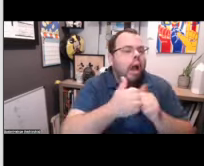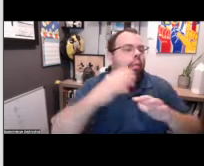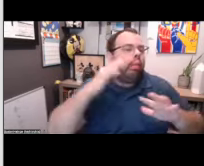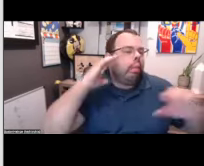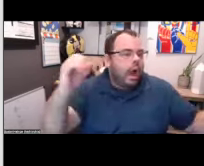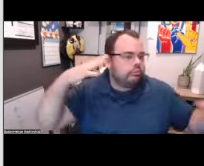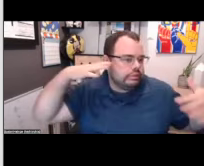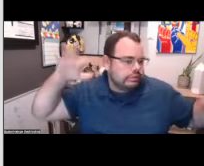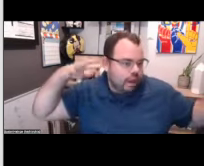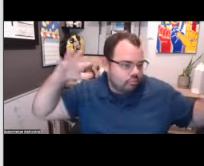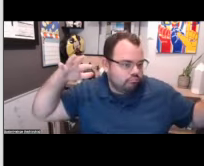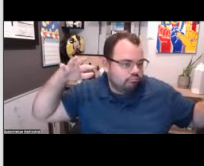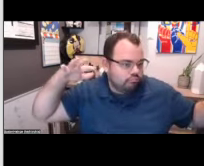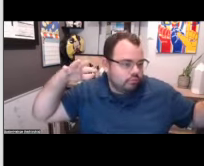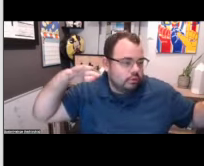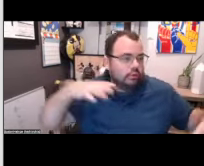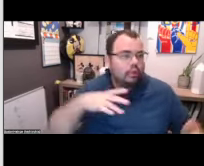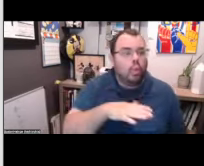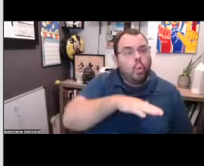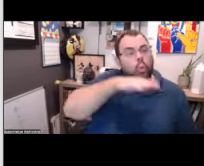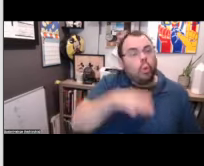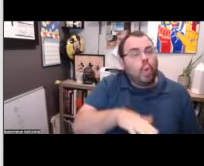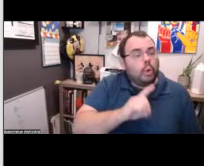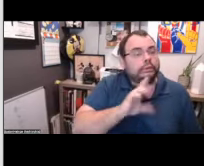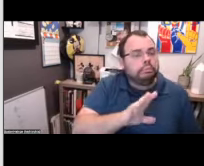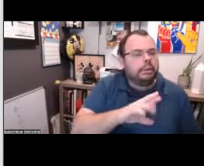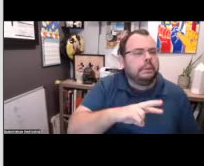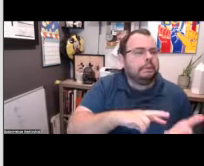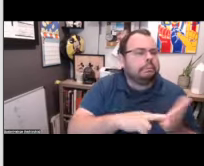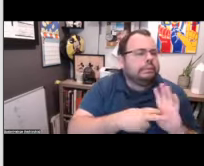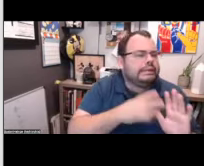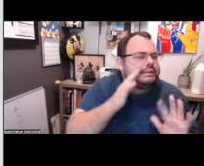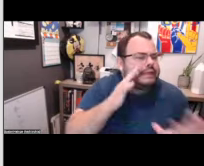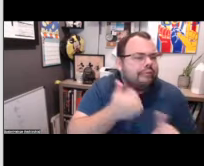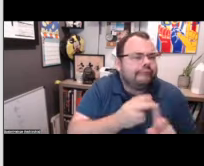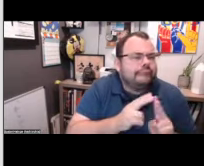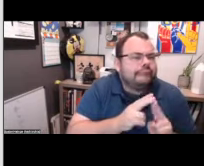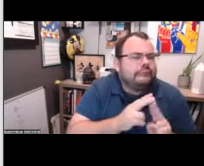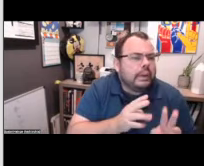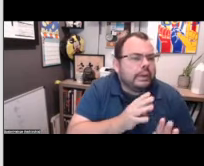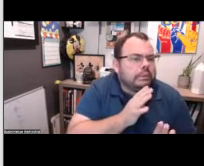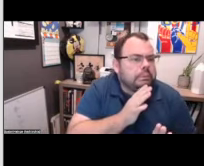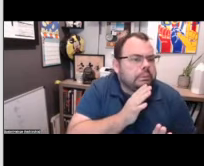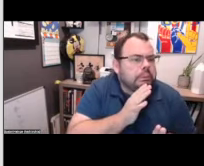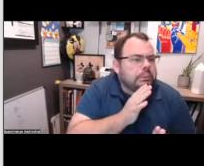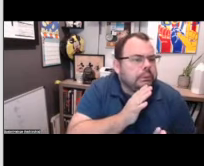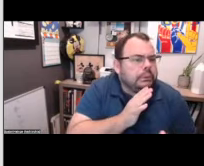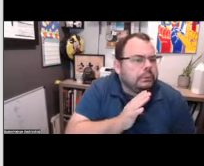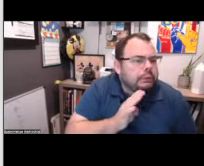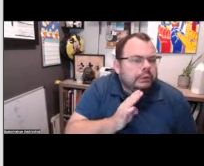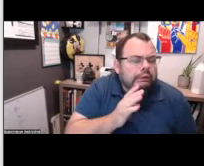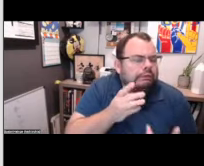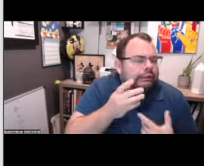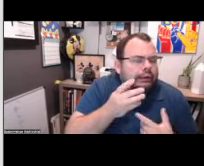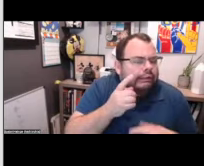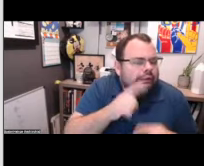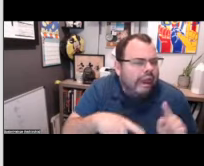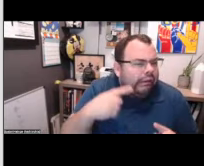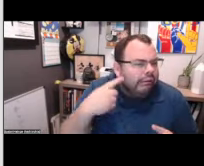Decibels, that means how loud it needs to be. Quiet decibel means it's a very, very